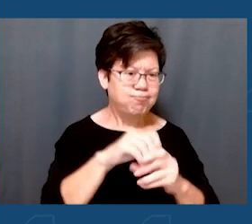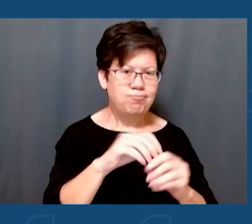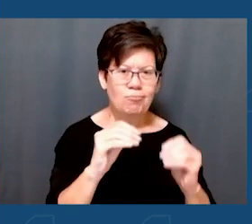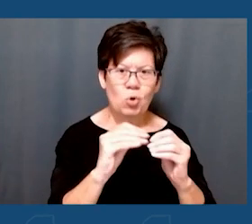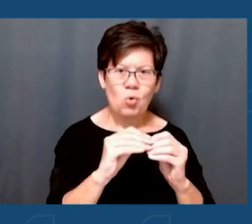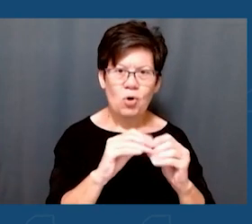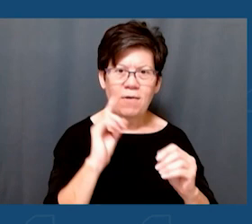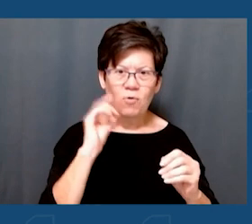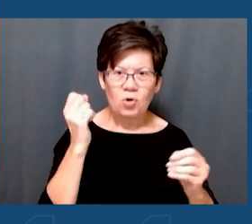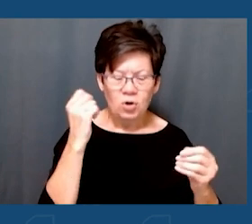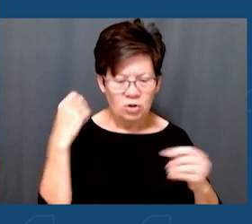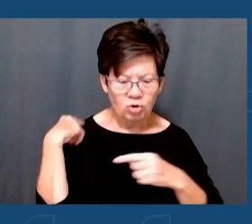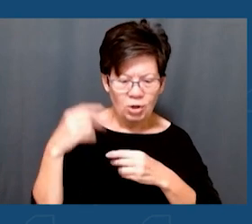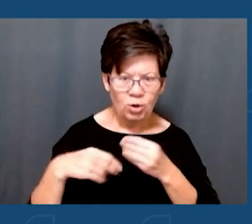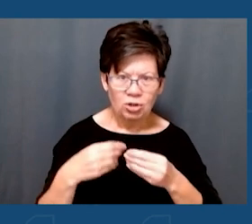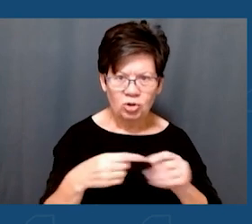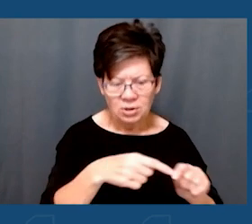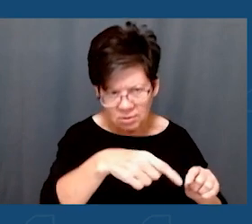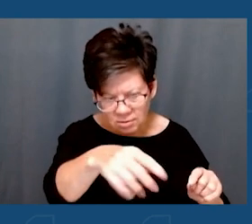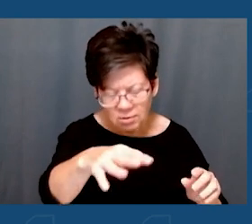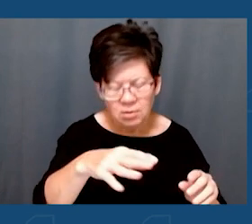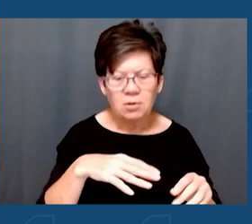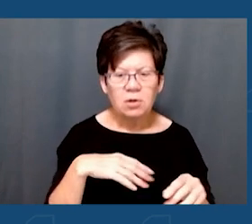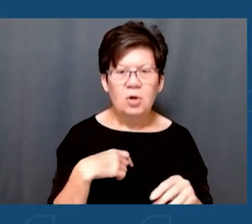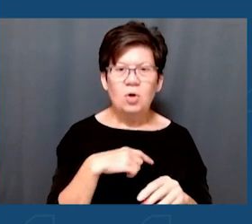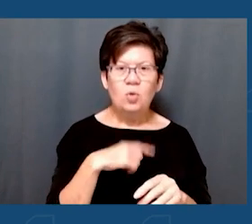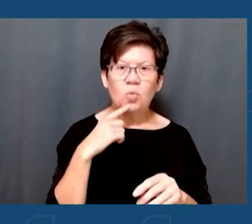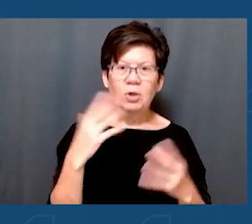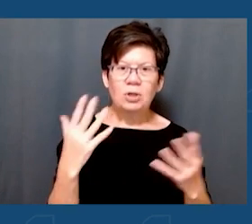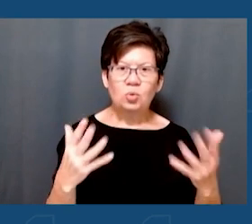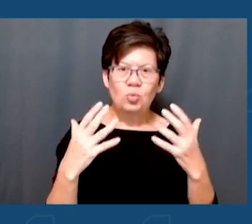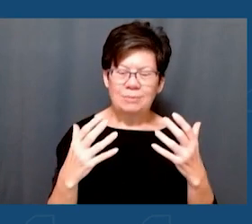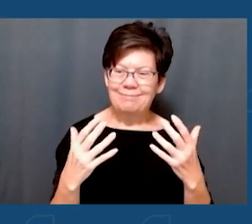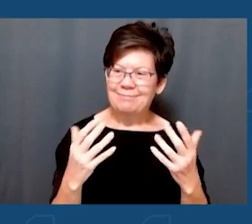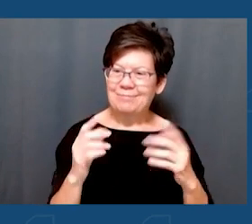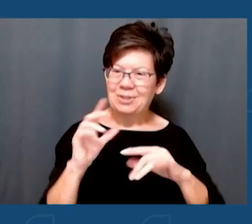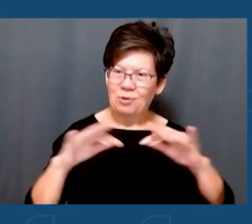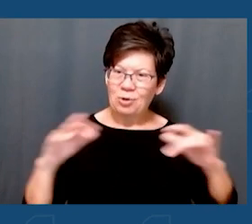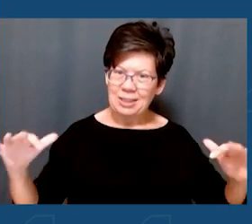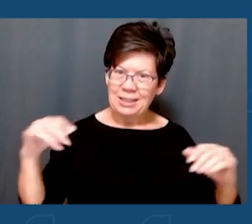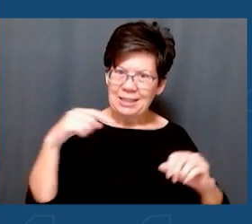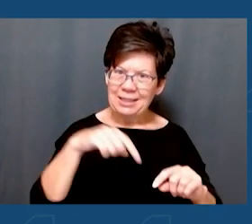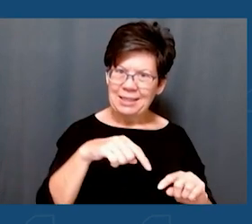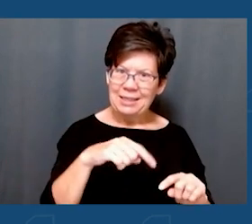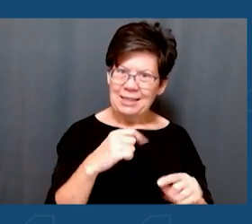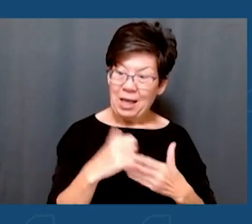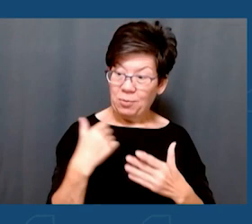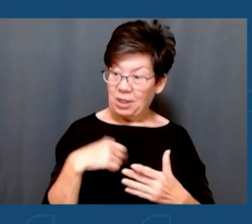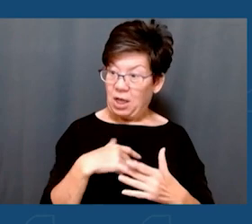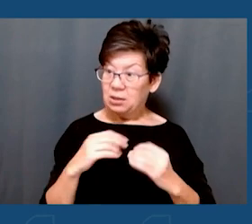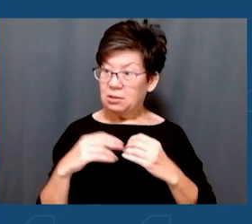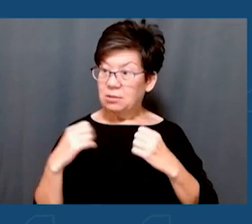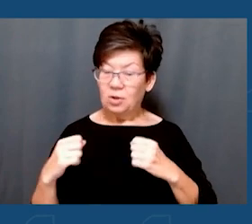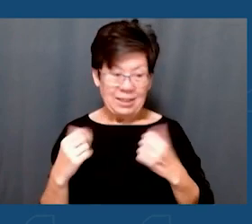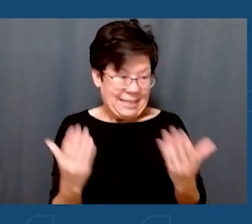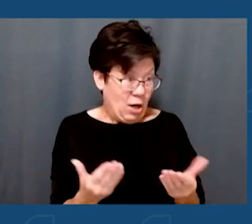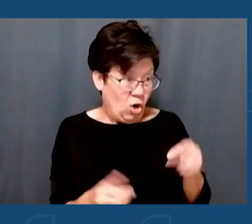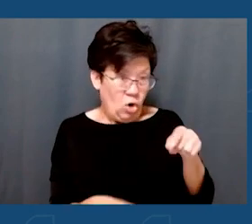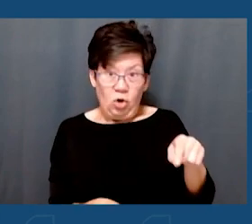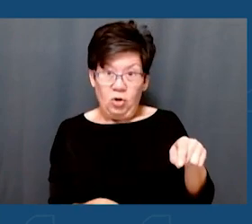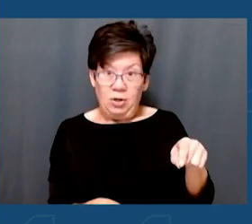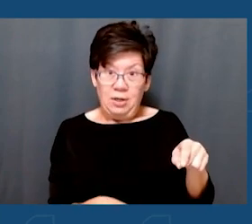sure that the diversity that we know makes us stronger exists right here in the center as